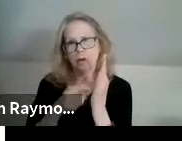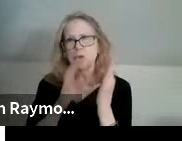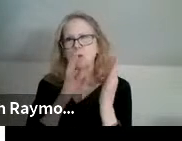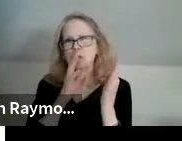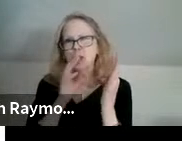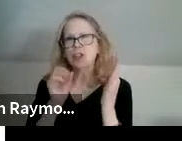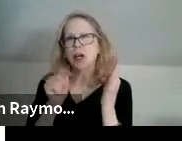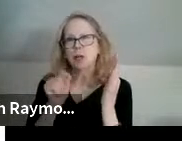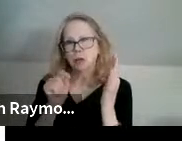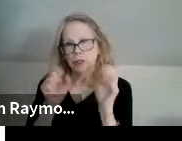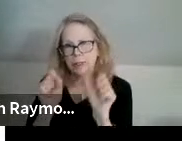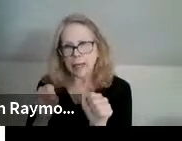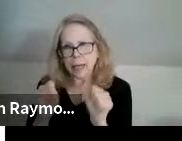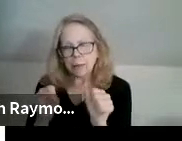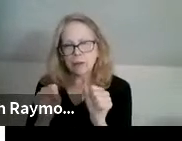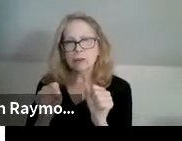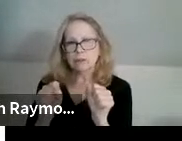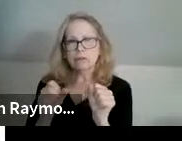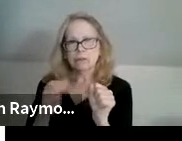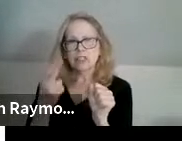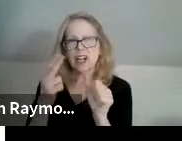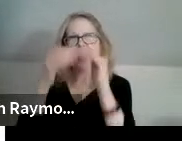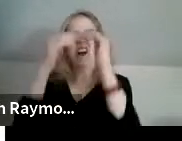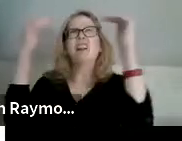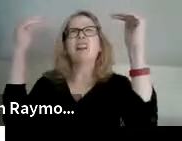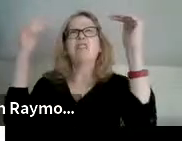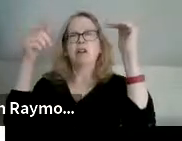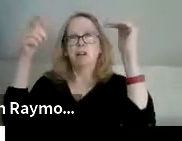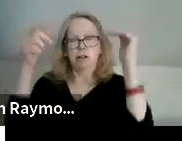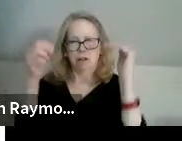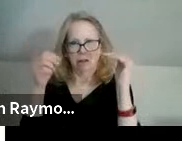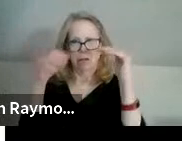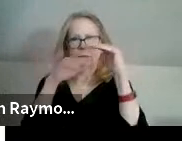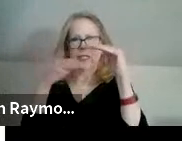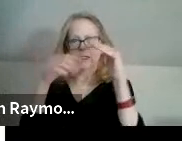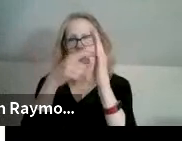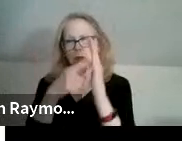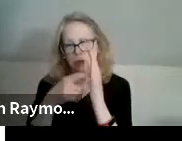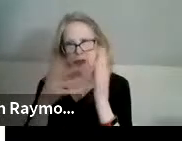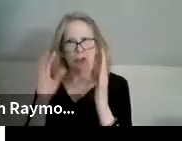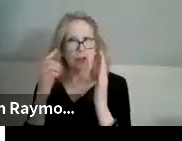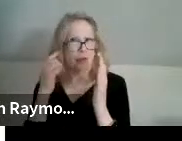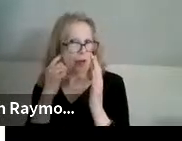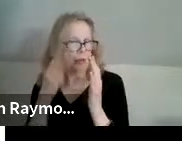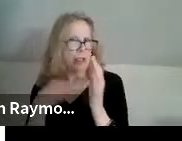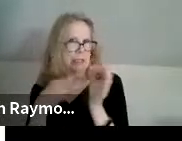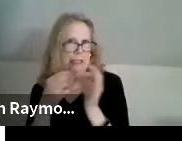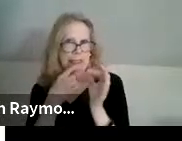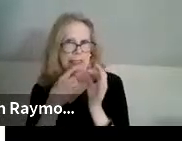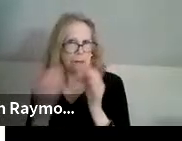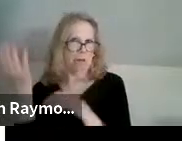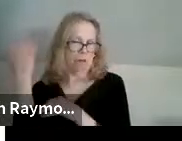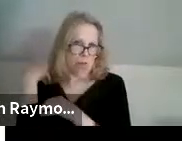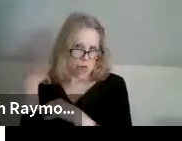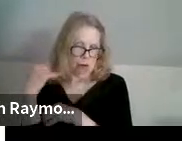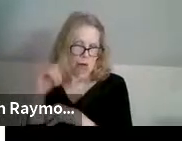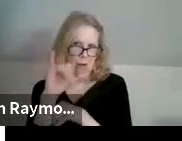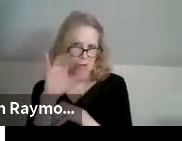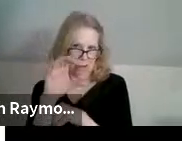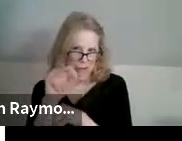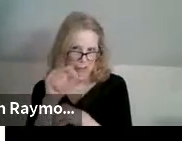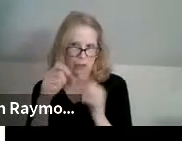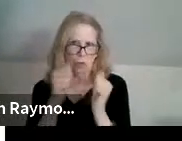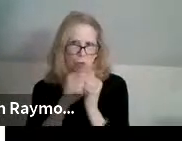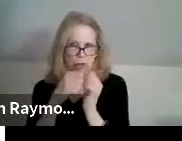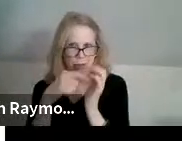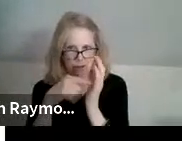enabled. They're kind of high level. The basic requirement, you've heard me say this once before, ICT with a display